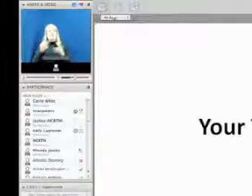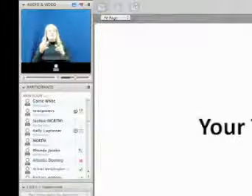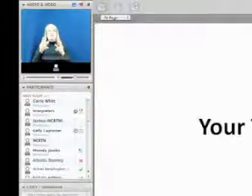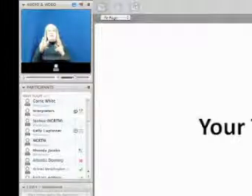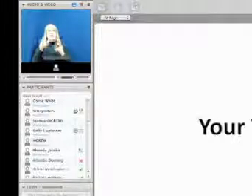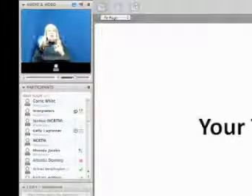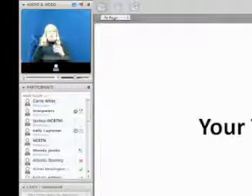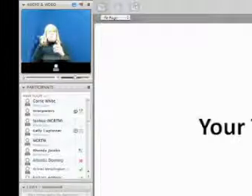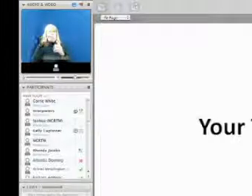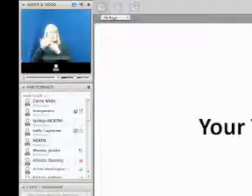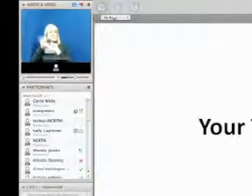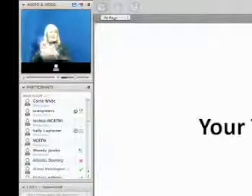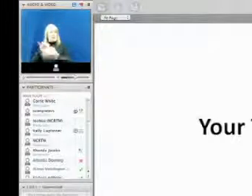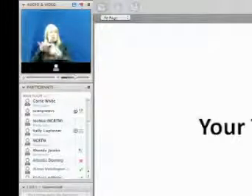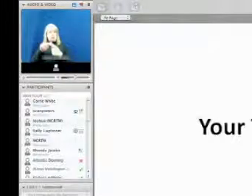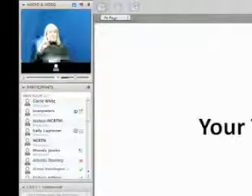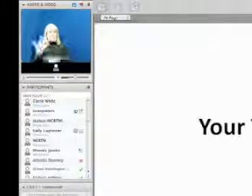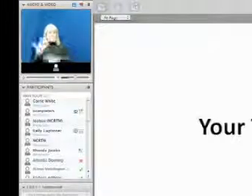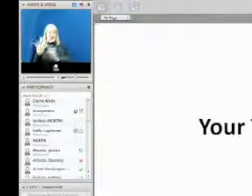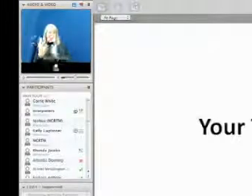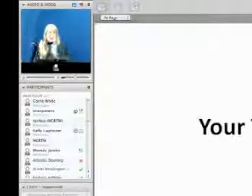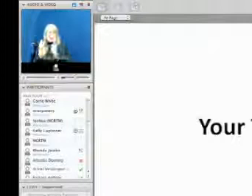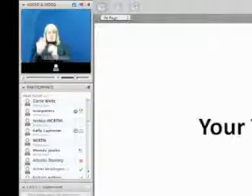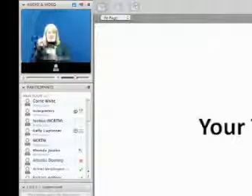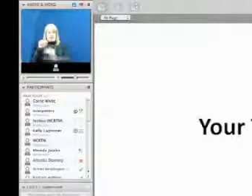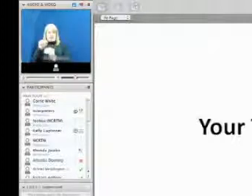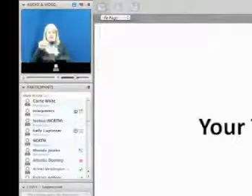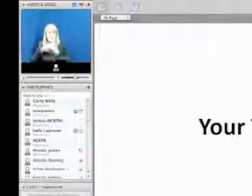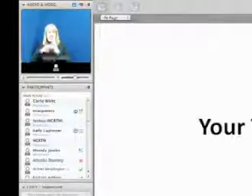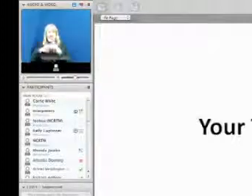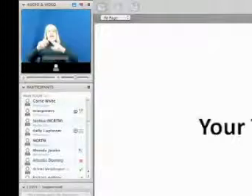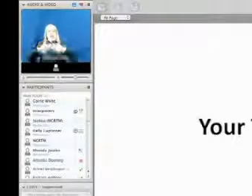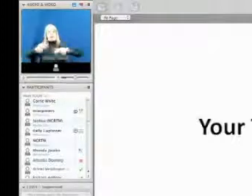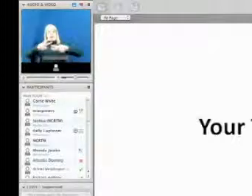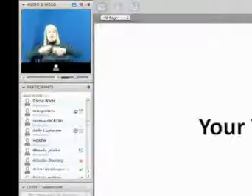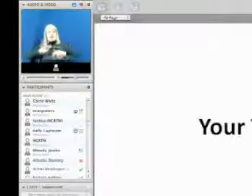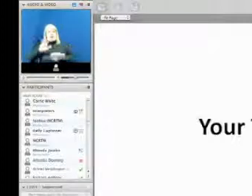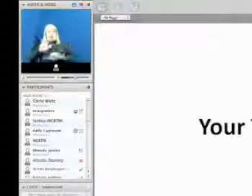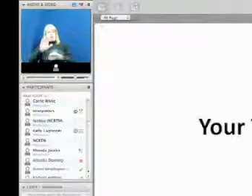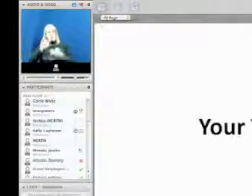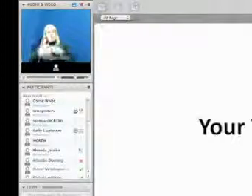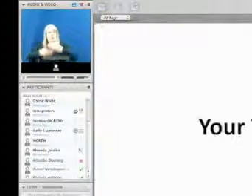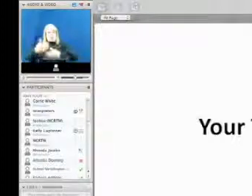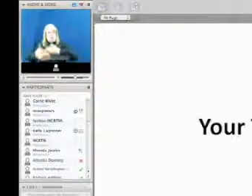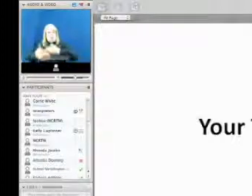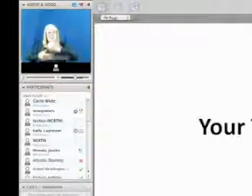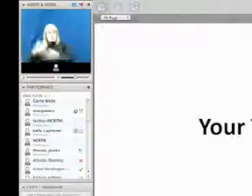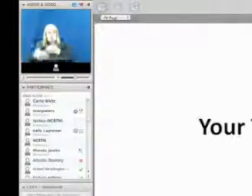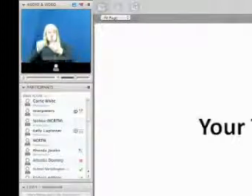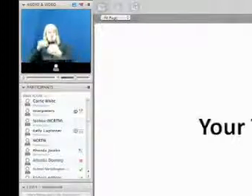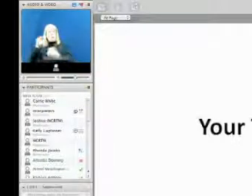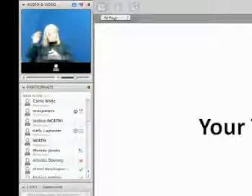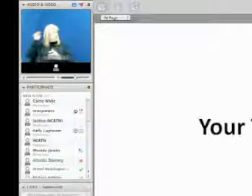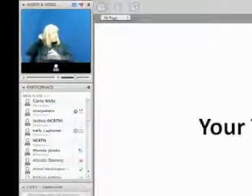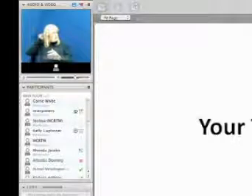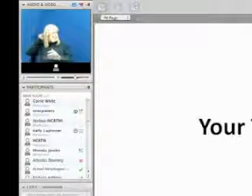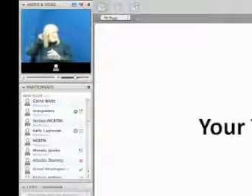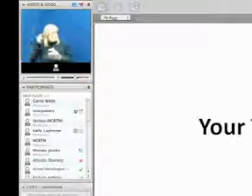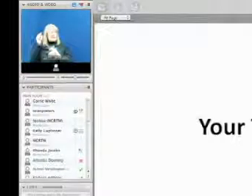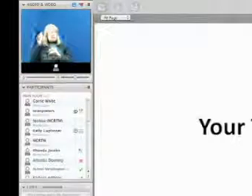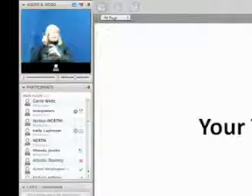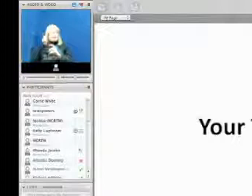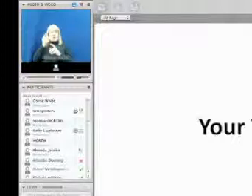5, which is to analyze the receiver part. And so what you want to have tucked back there is, who is this